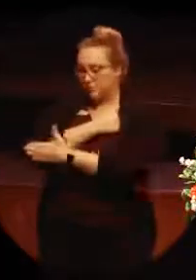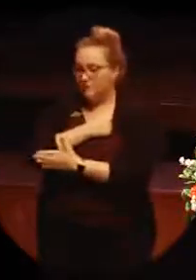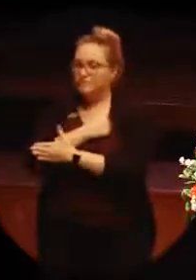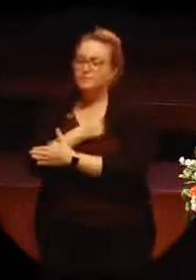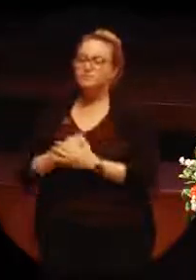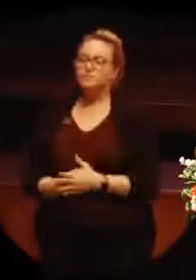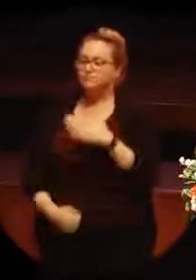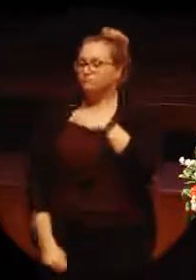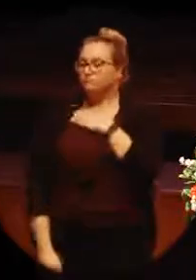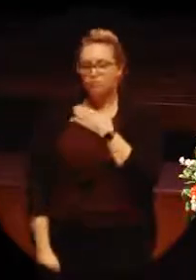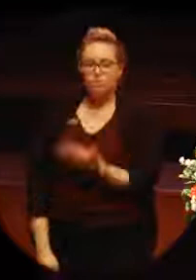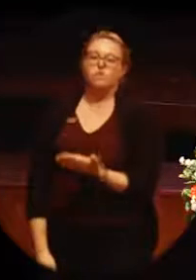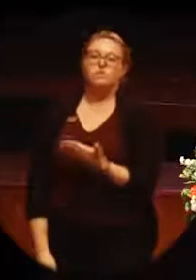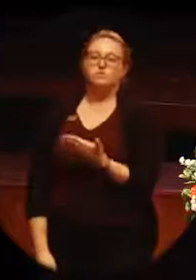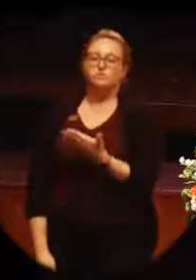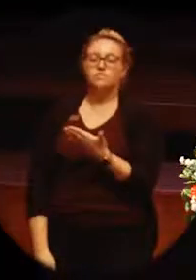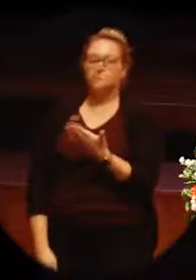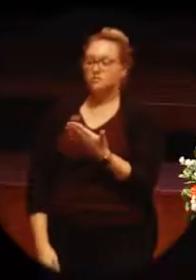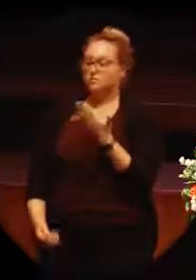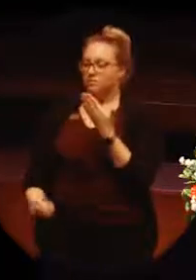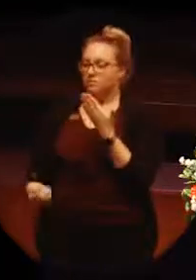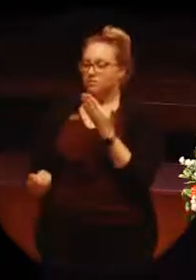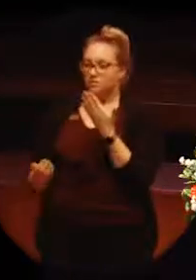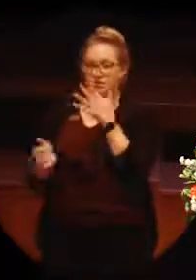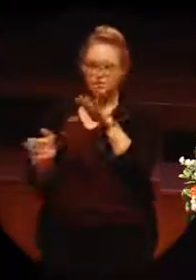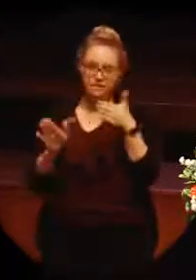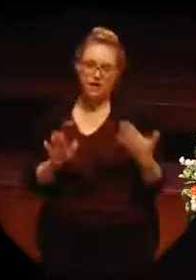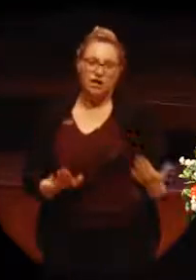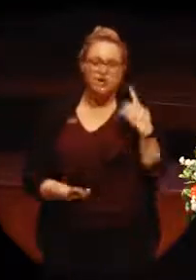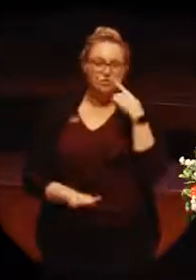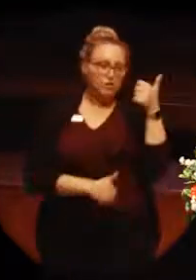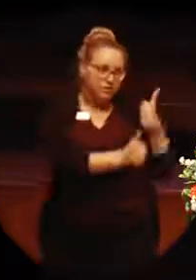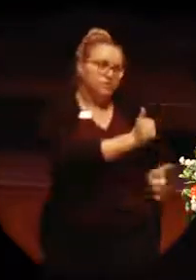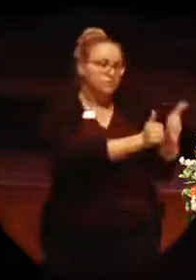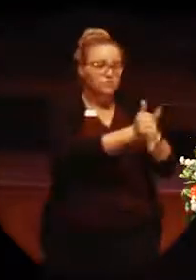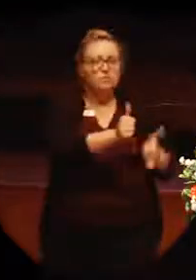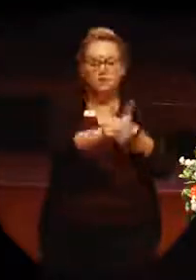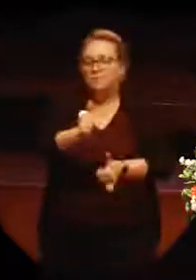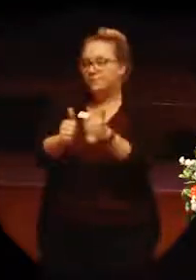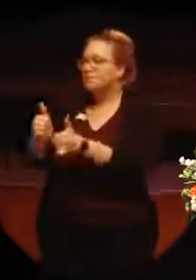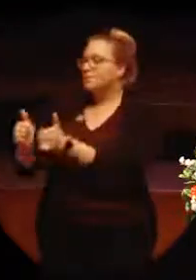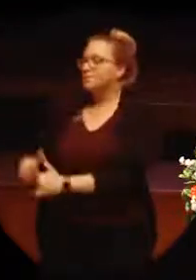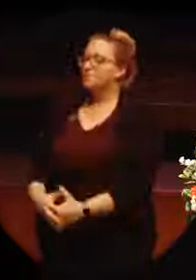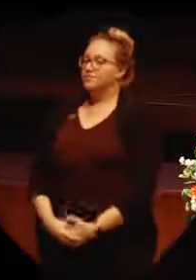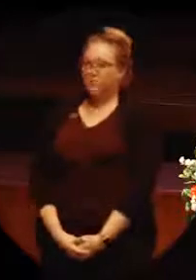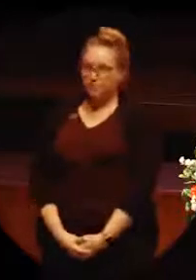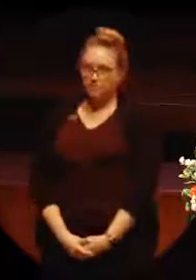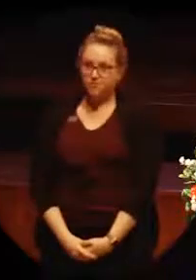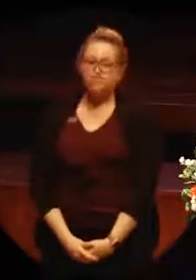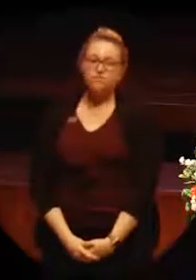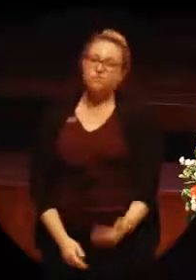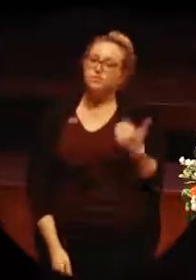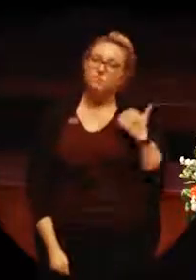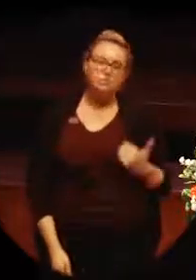country, and being willing to lay down your life for each one of you. So I